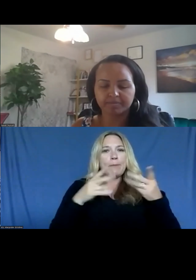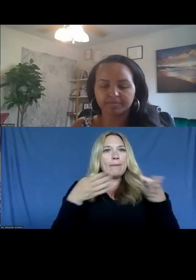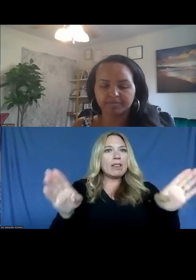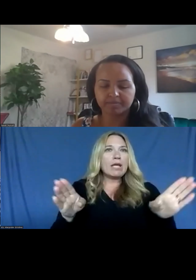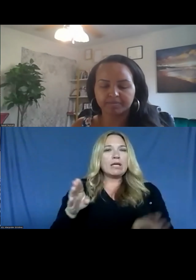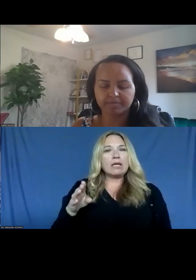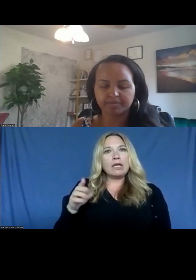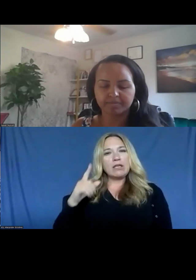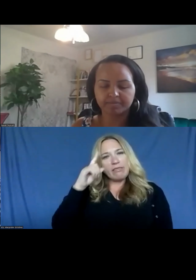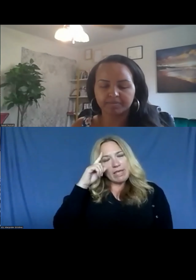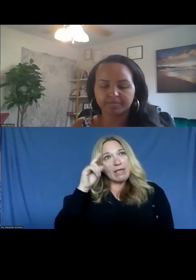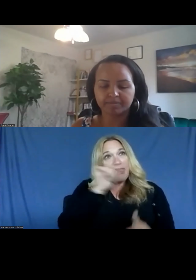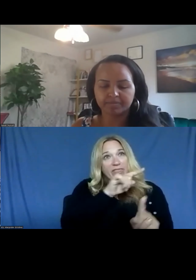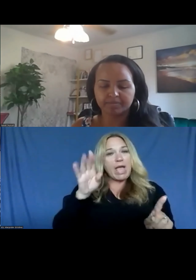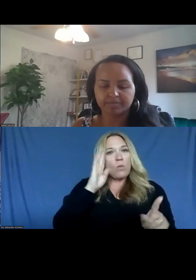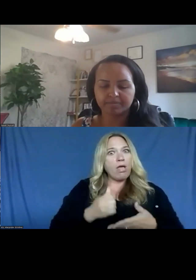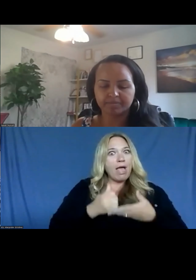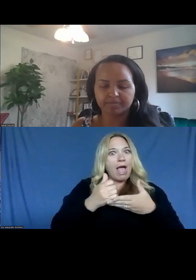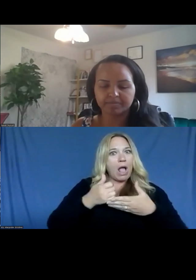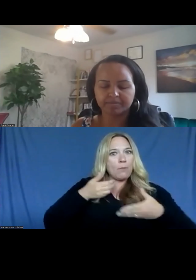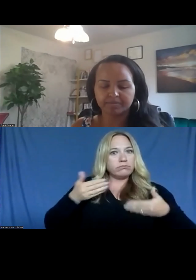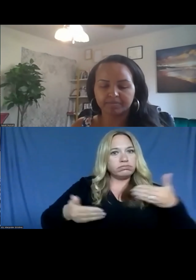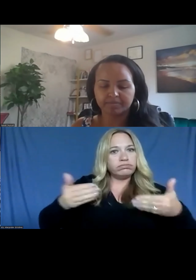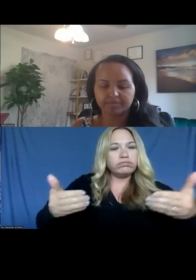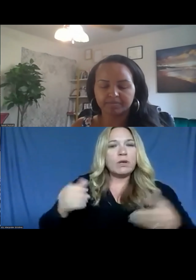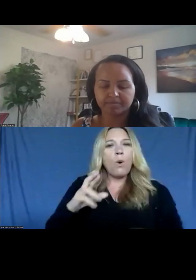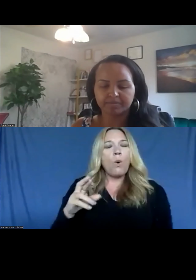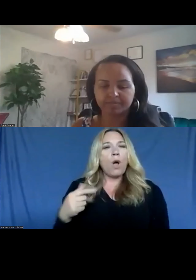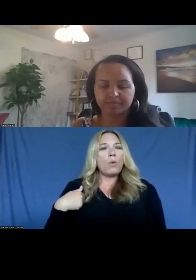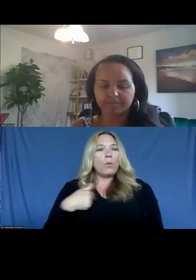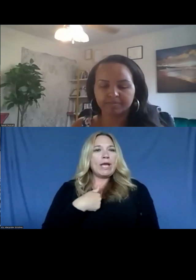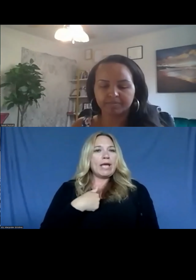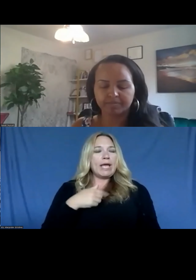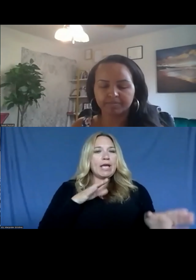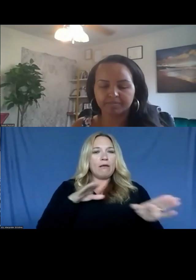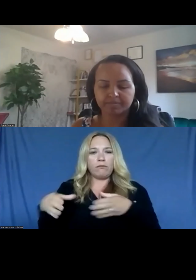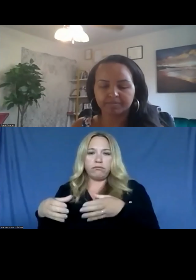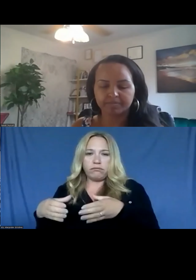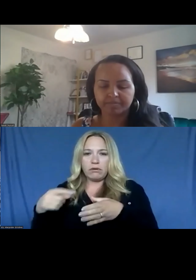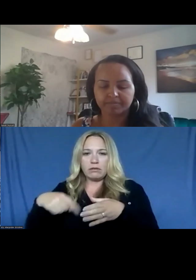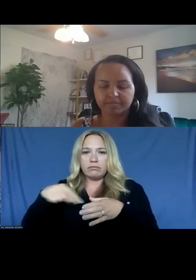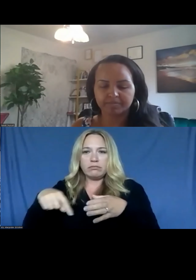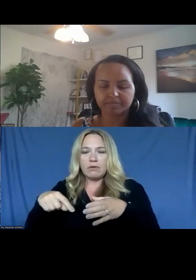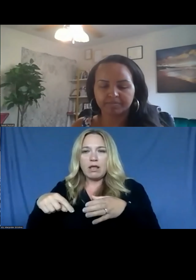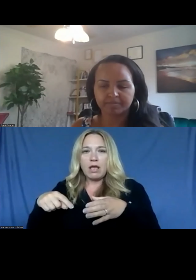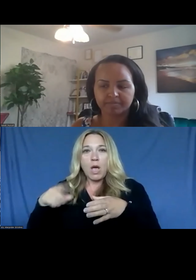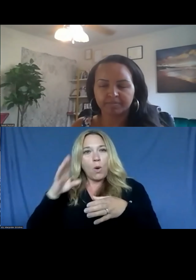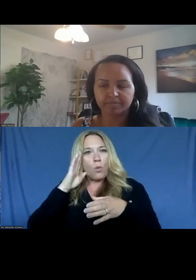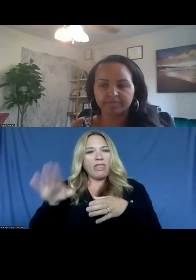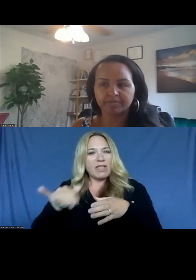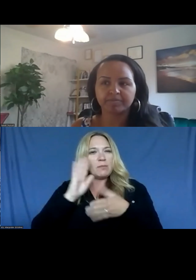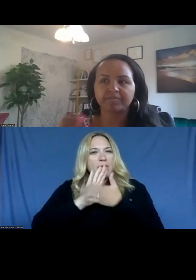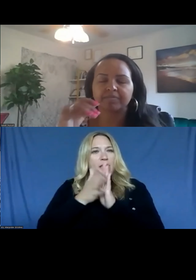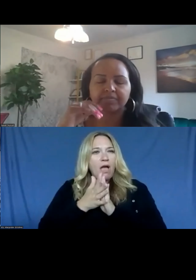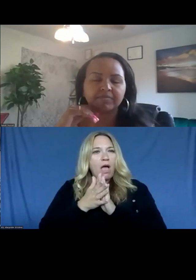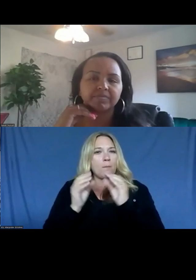going to move the needle? Or is it that we are passing down a crisis of homelessness, of lack of